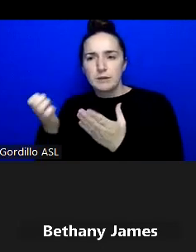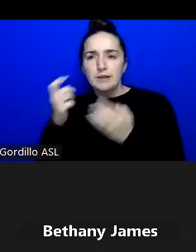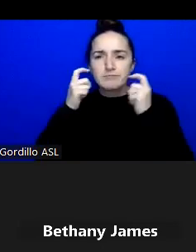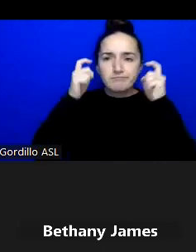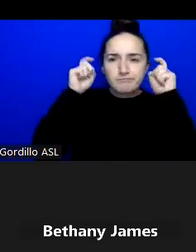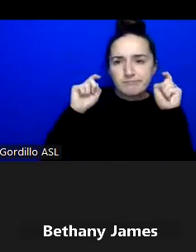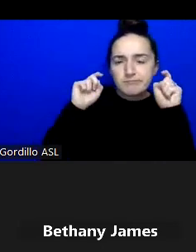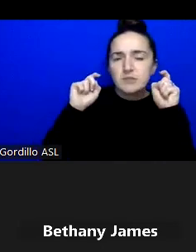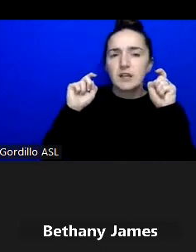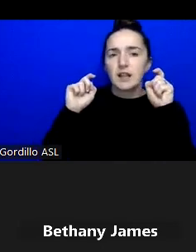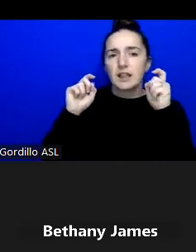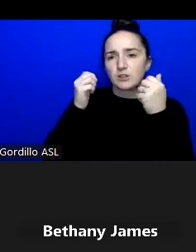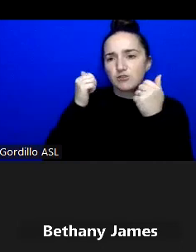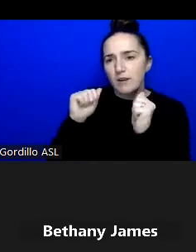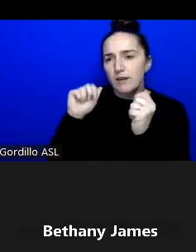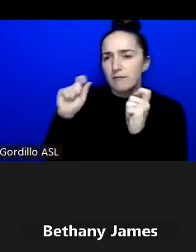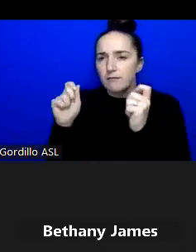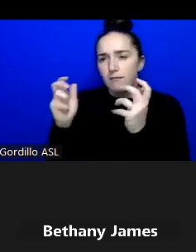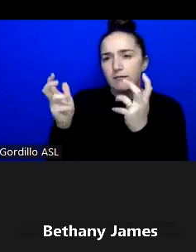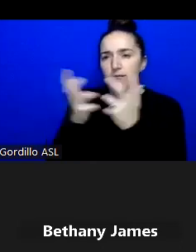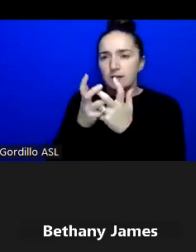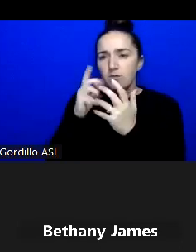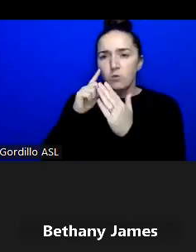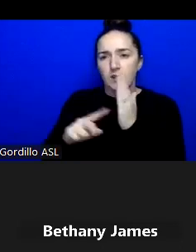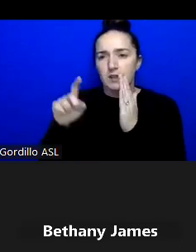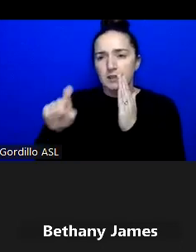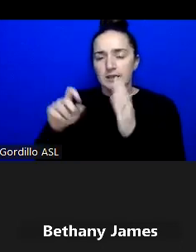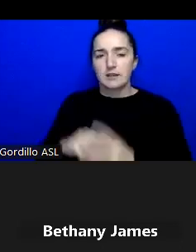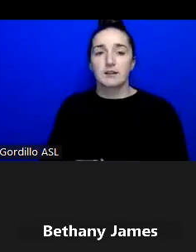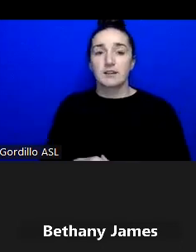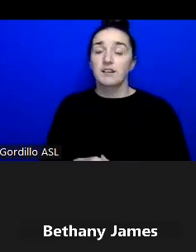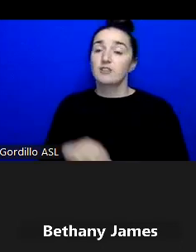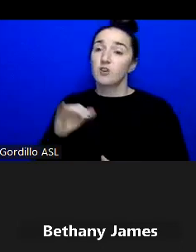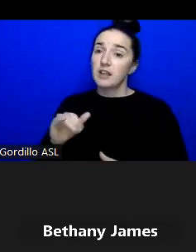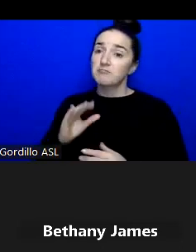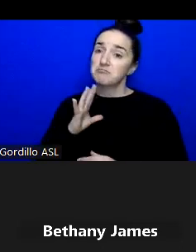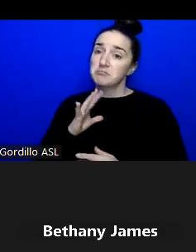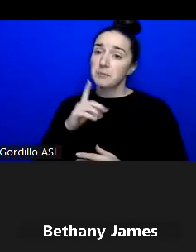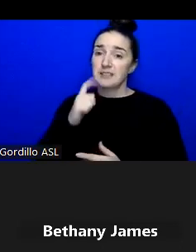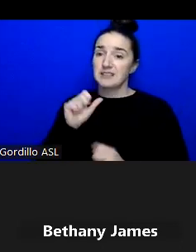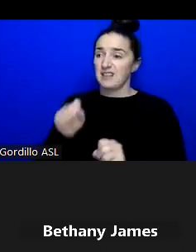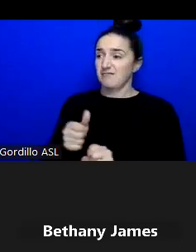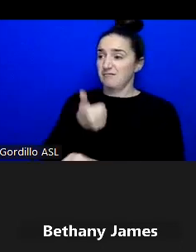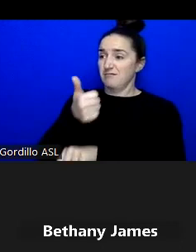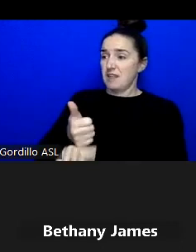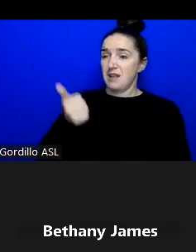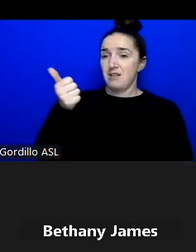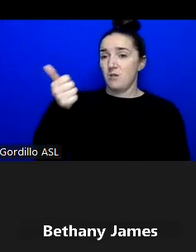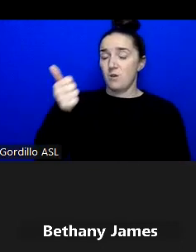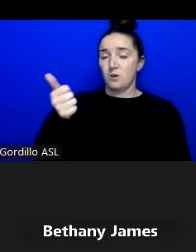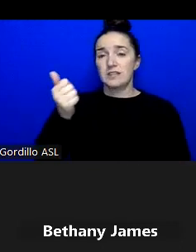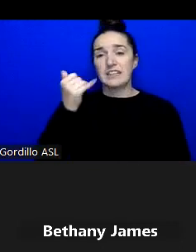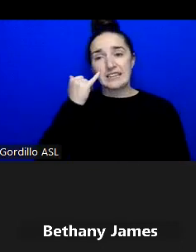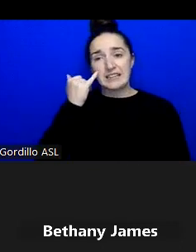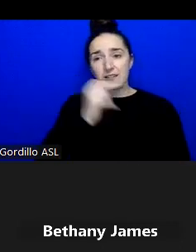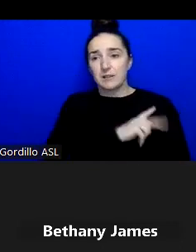fit themselves. It does have the advantage of them being able to kind of do them on their own. So if it's a challenge for a patient to be able